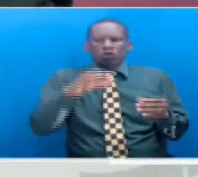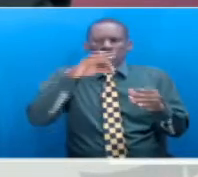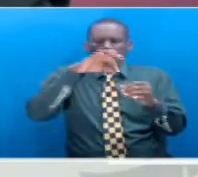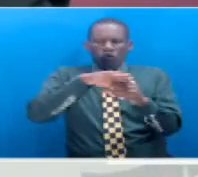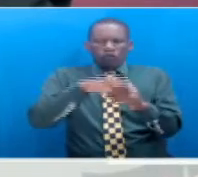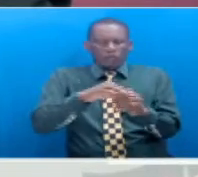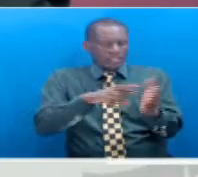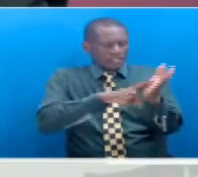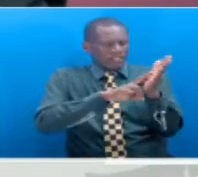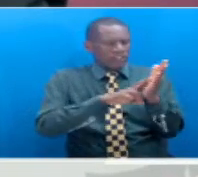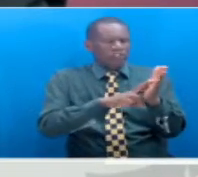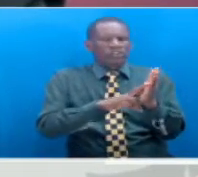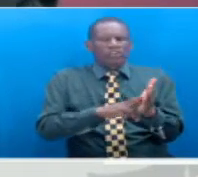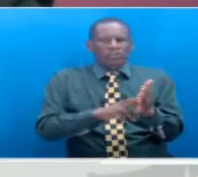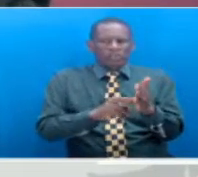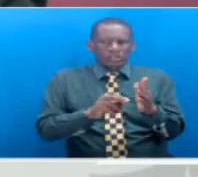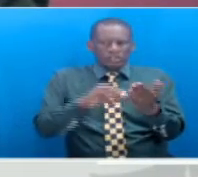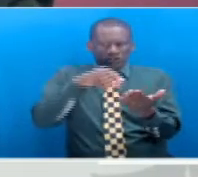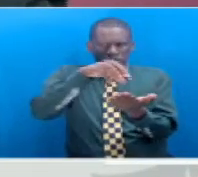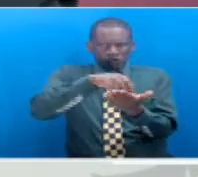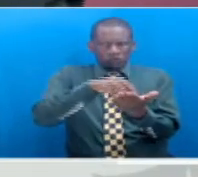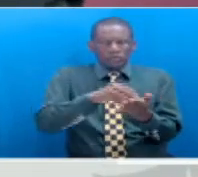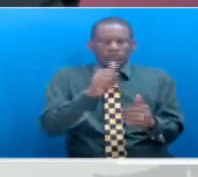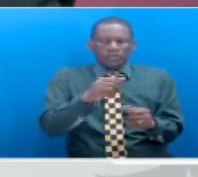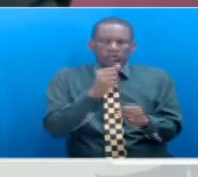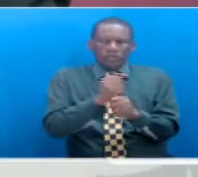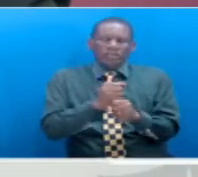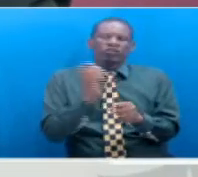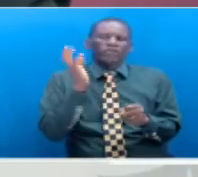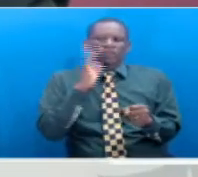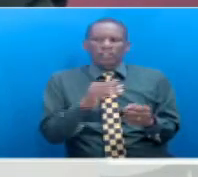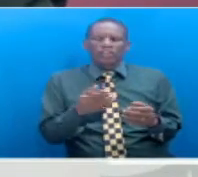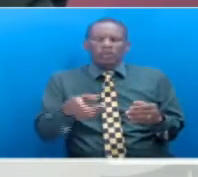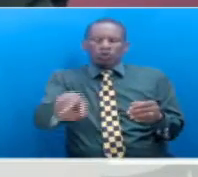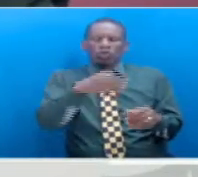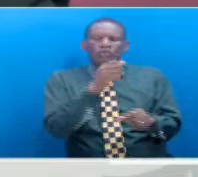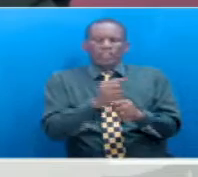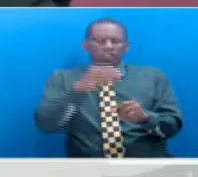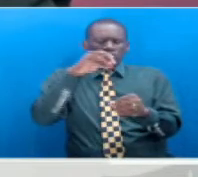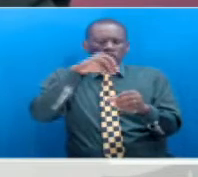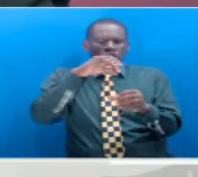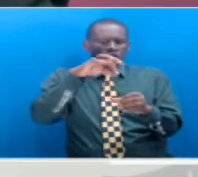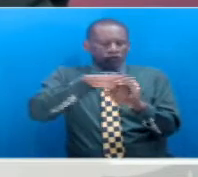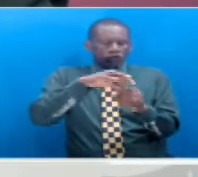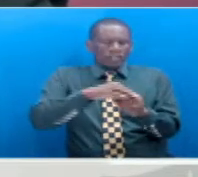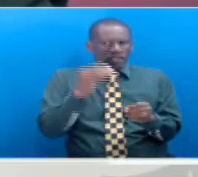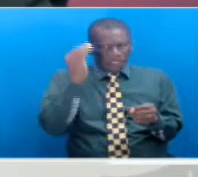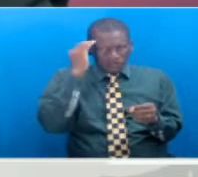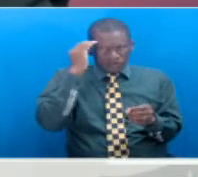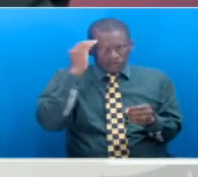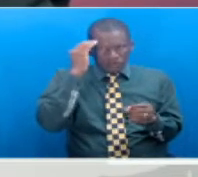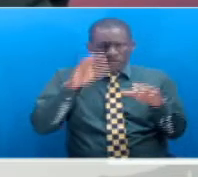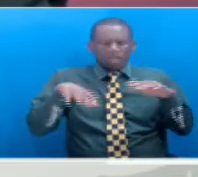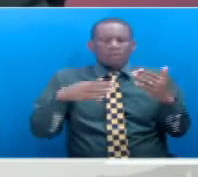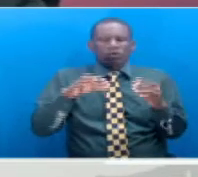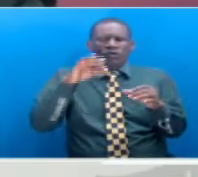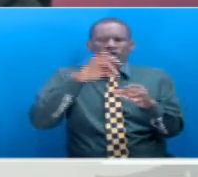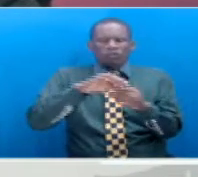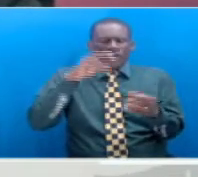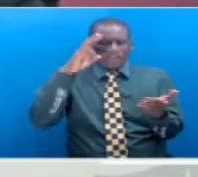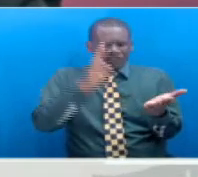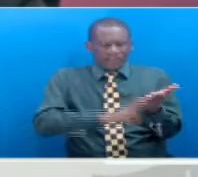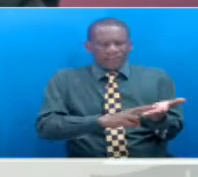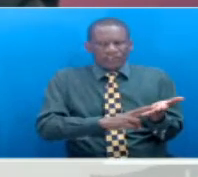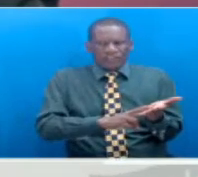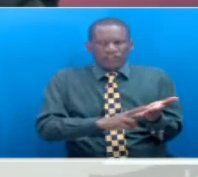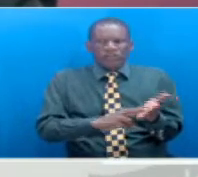voter registration phase that we dealt with. We did voter education in regards to voter